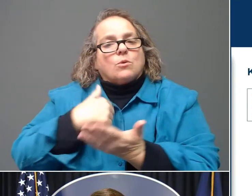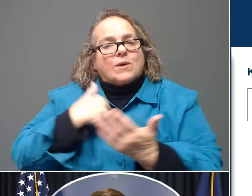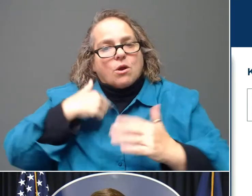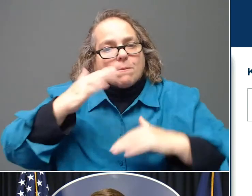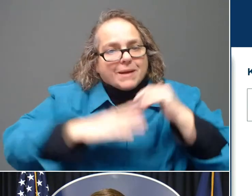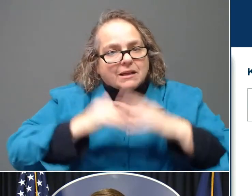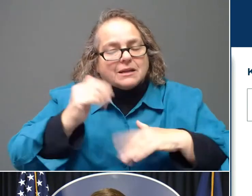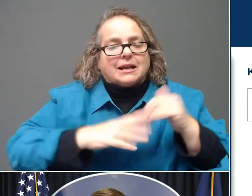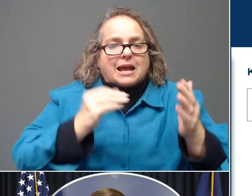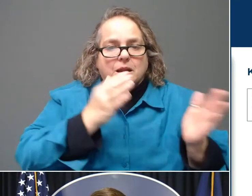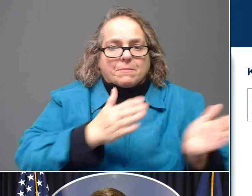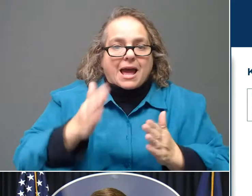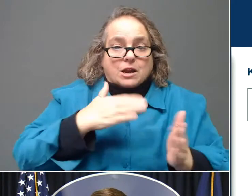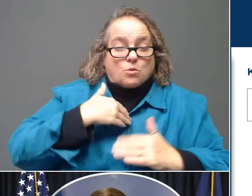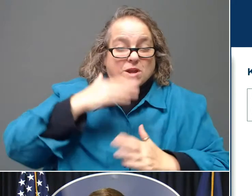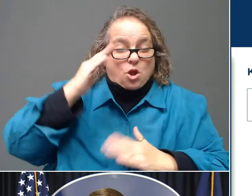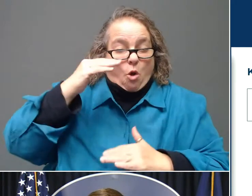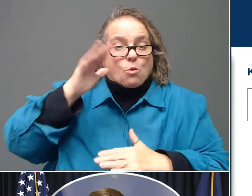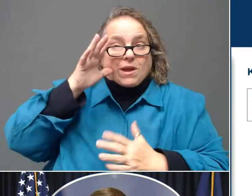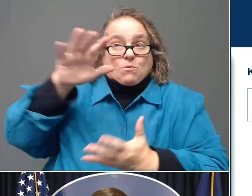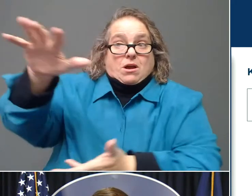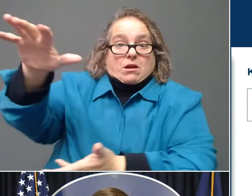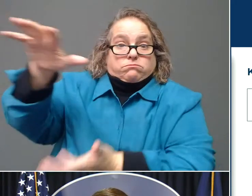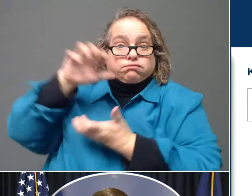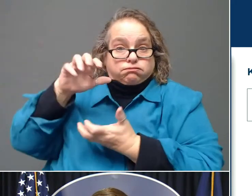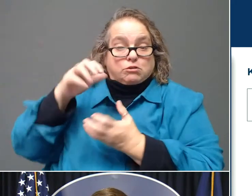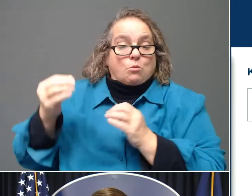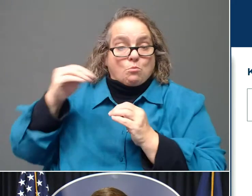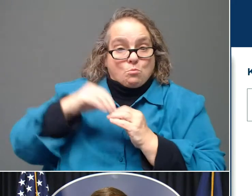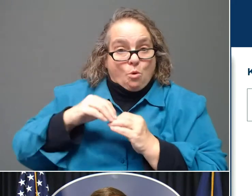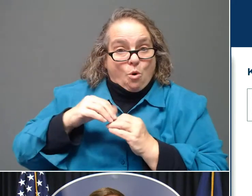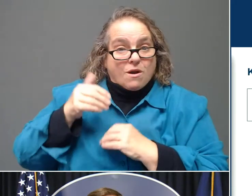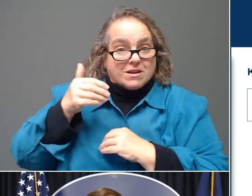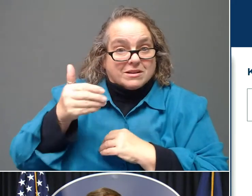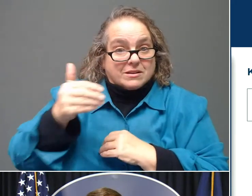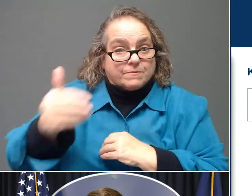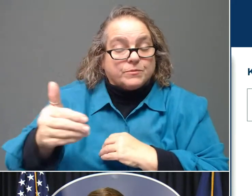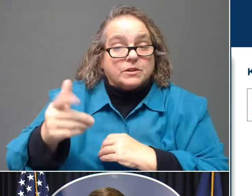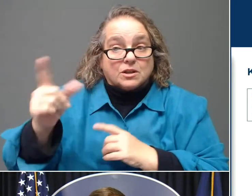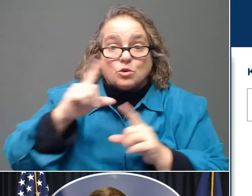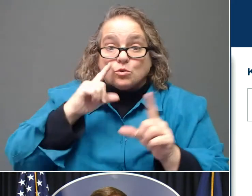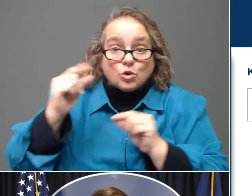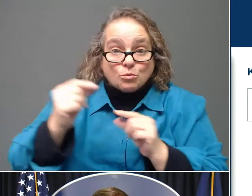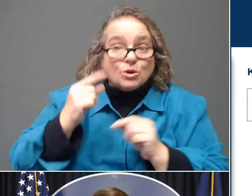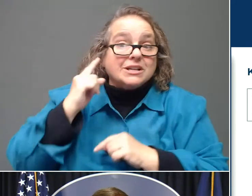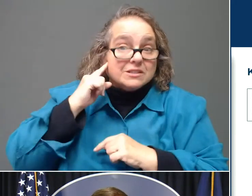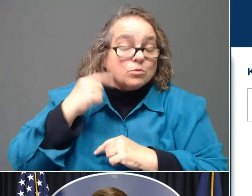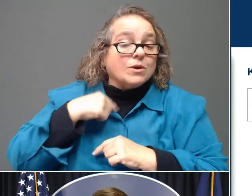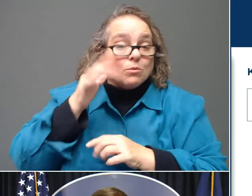a larger amount at the end of this first quarter, which has been rumored, and certainly what we're being told